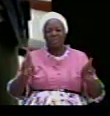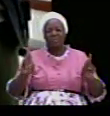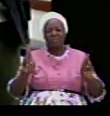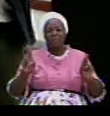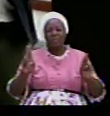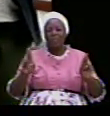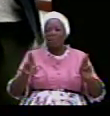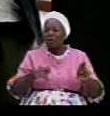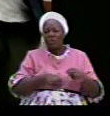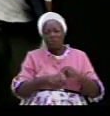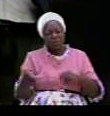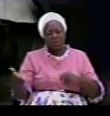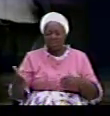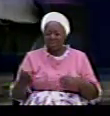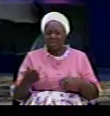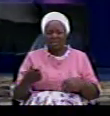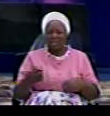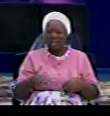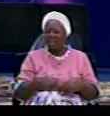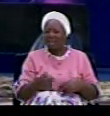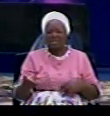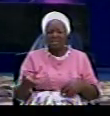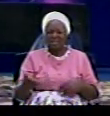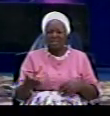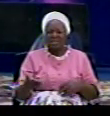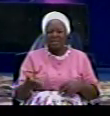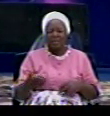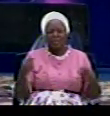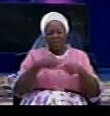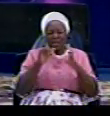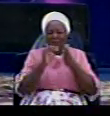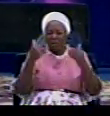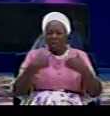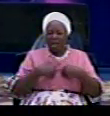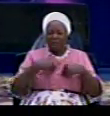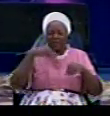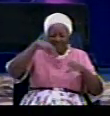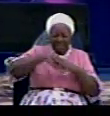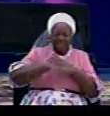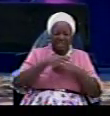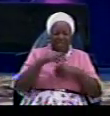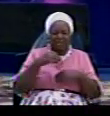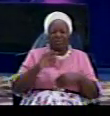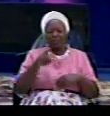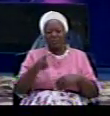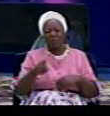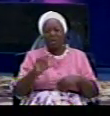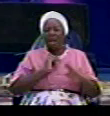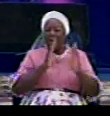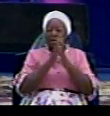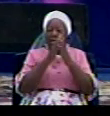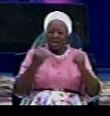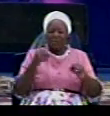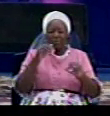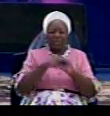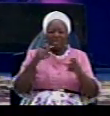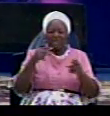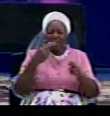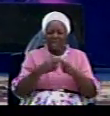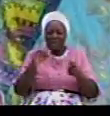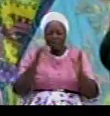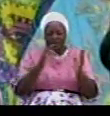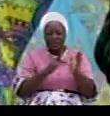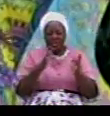whatever pain you have on the inside, I pray now in the name of Jesus, be healed